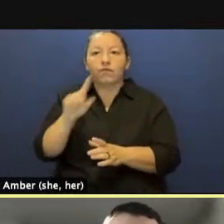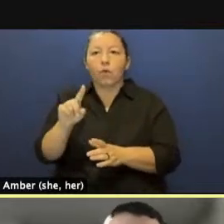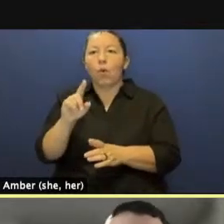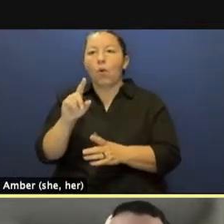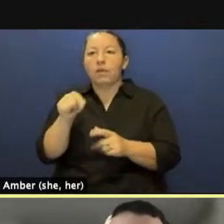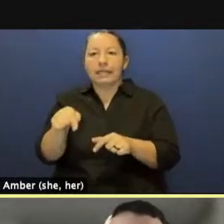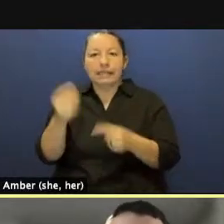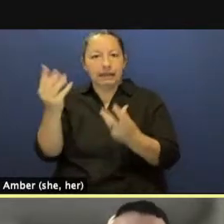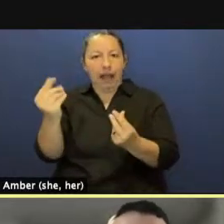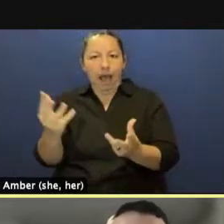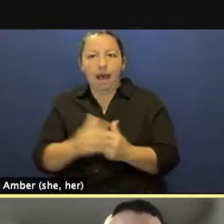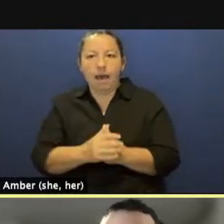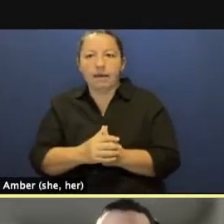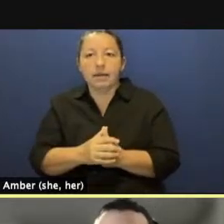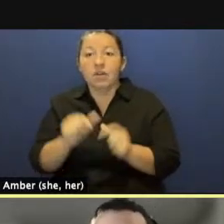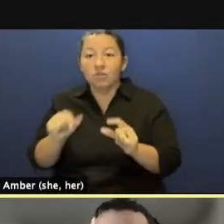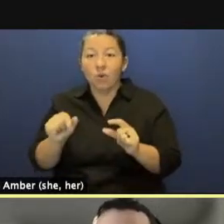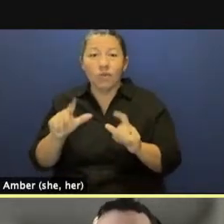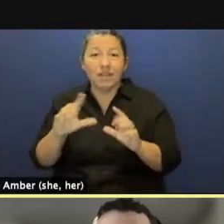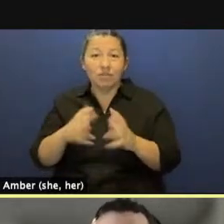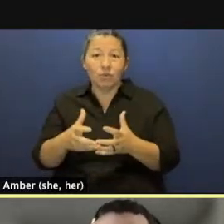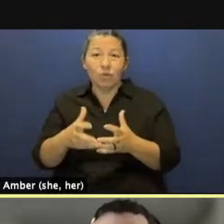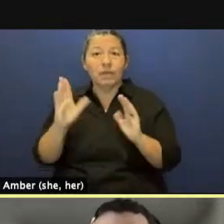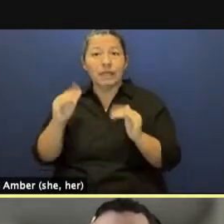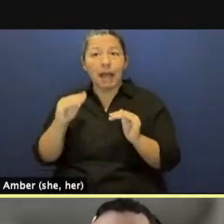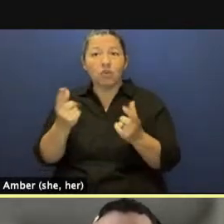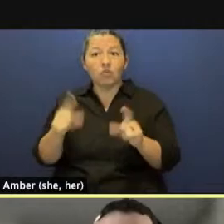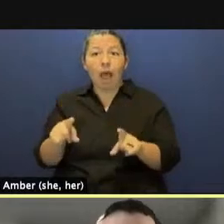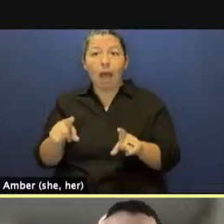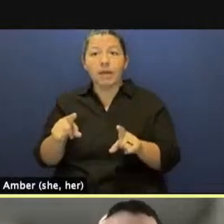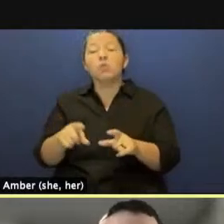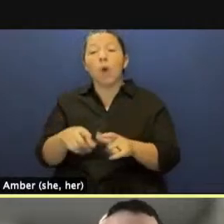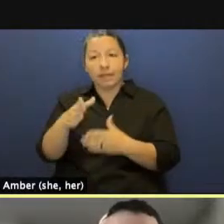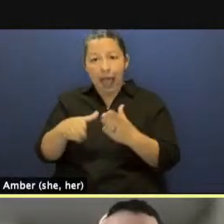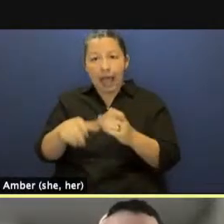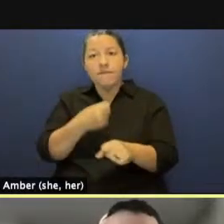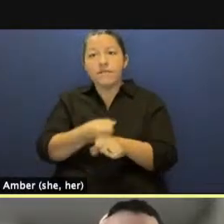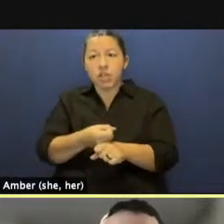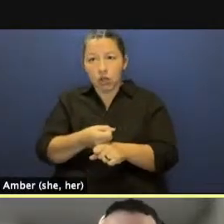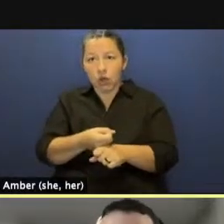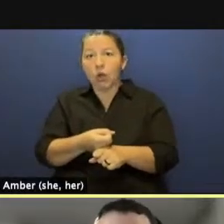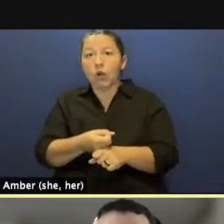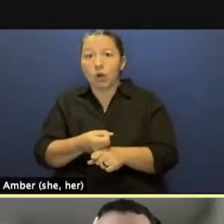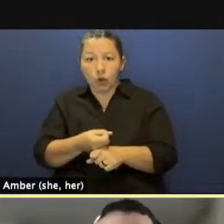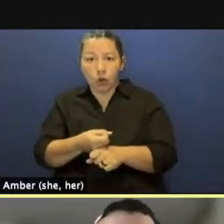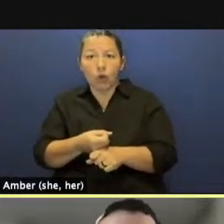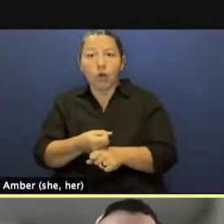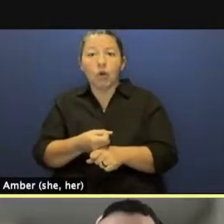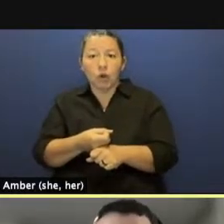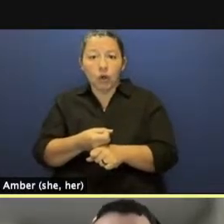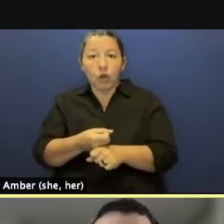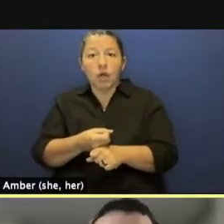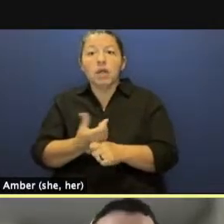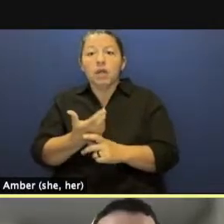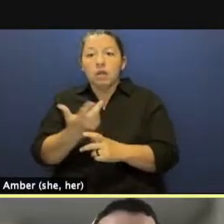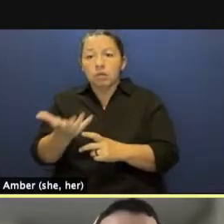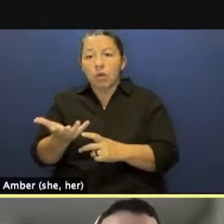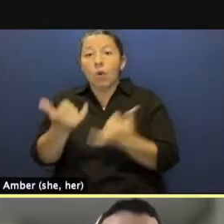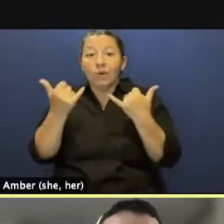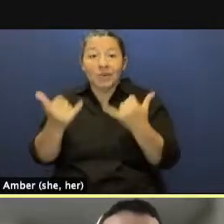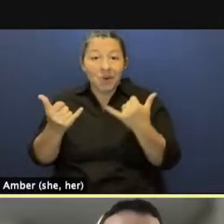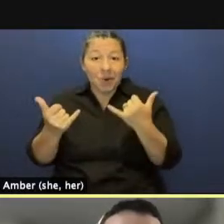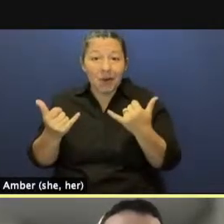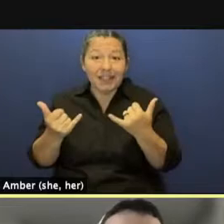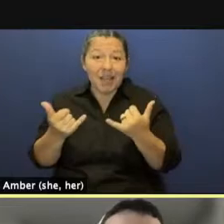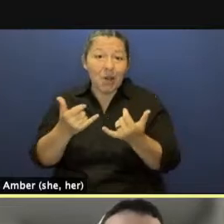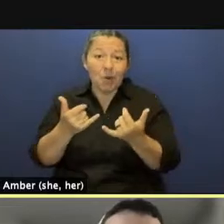expected to happen, at the end of the year. So we are currently defining